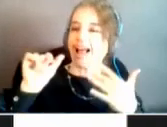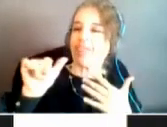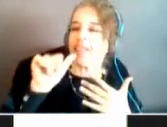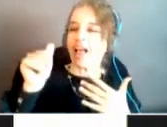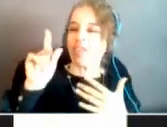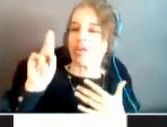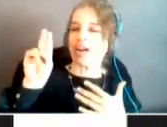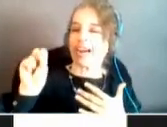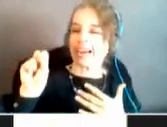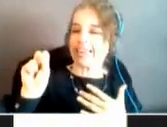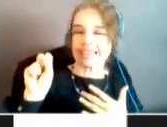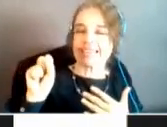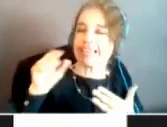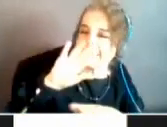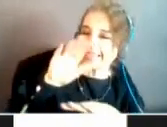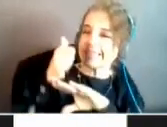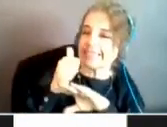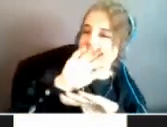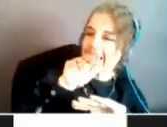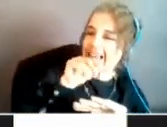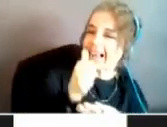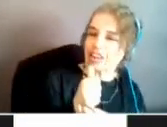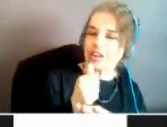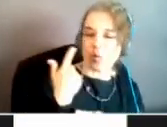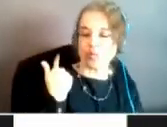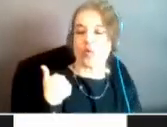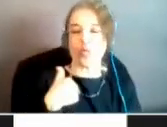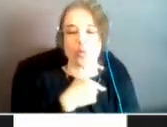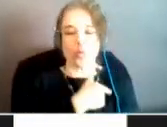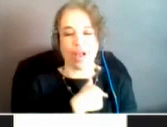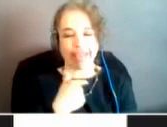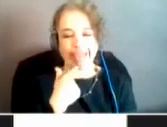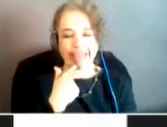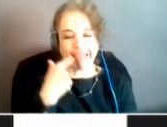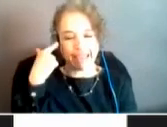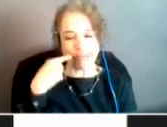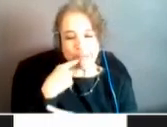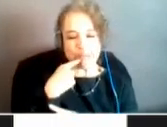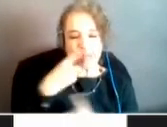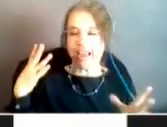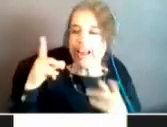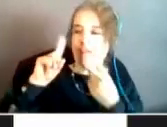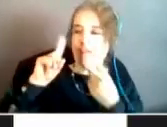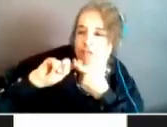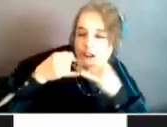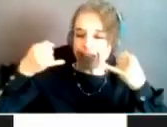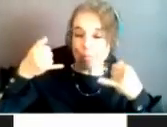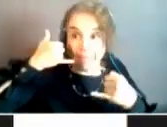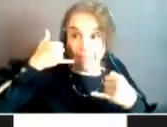kinds of, you know, settings. You know, we at, I think I mentioned that at Friendship Line, we